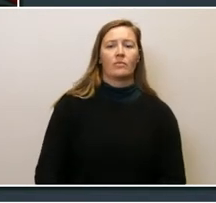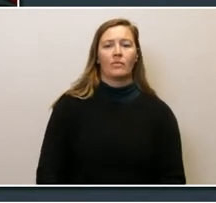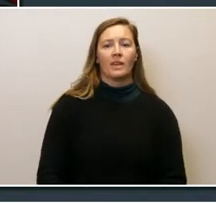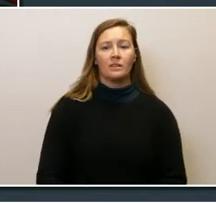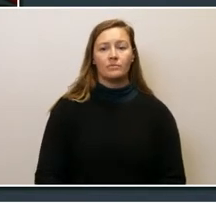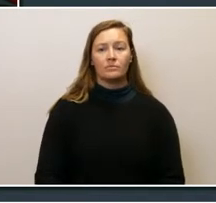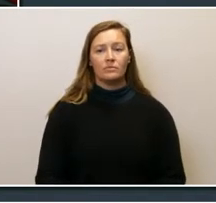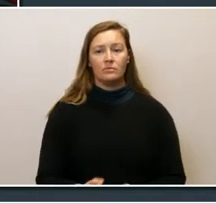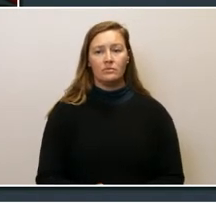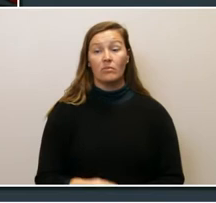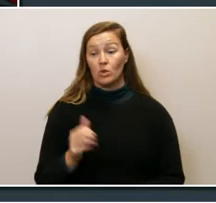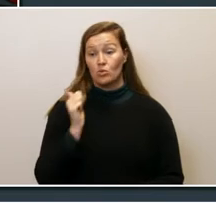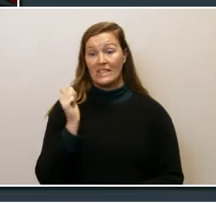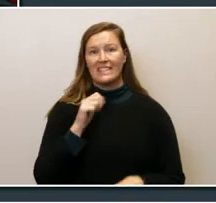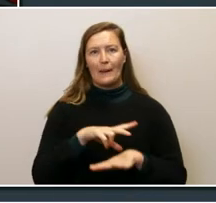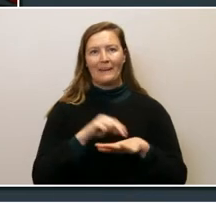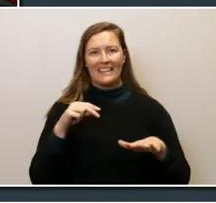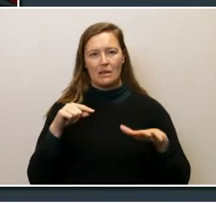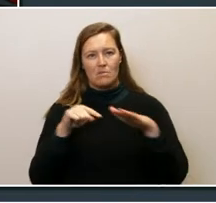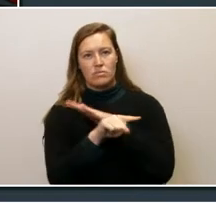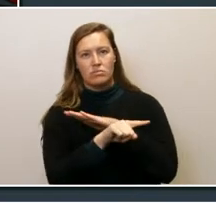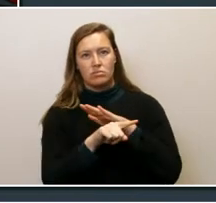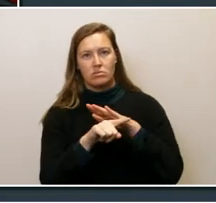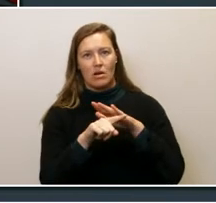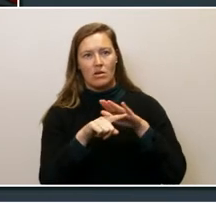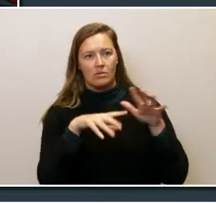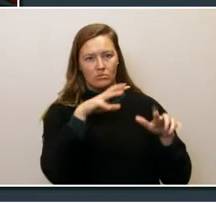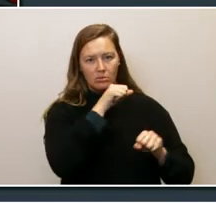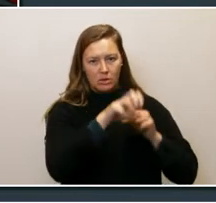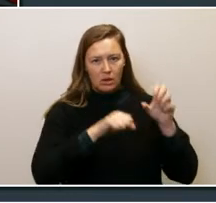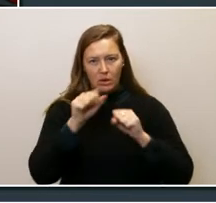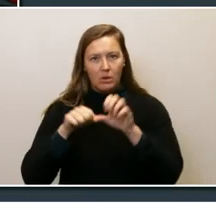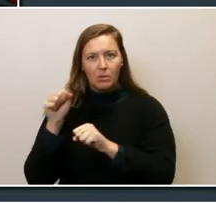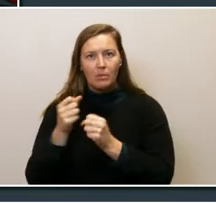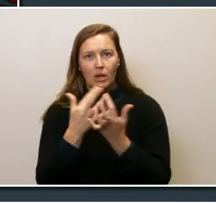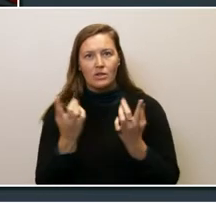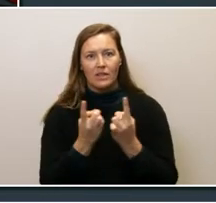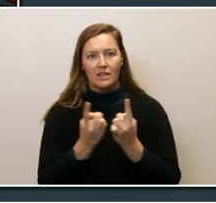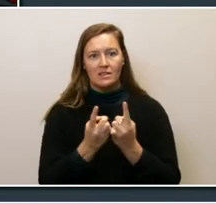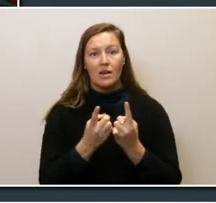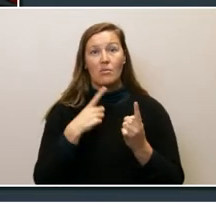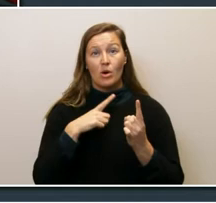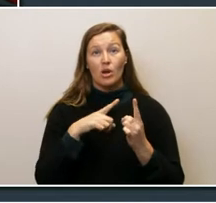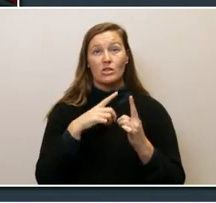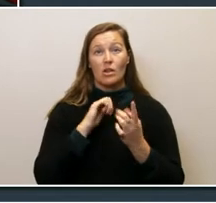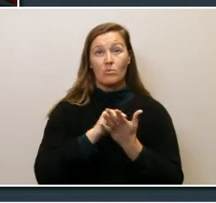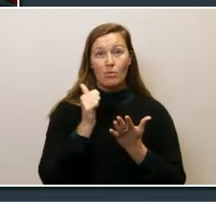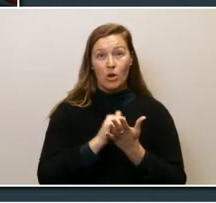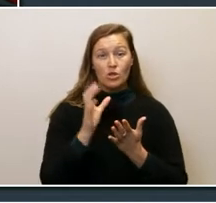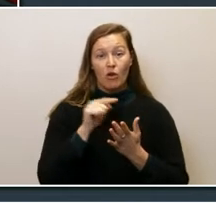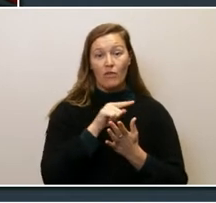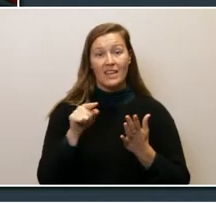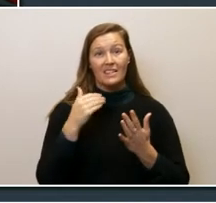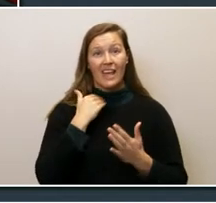if the raids yesterday, the police bus yesterday showed us anything, it is the PR put out by a lot of these gangs is